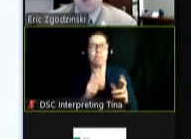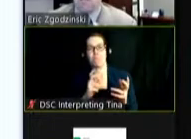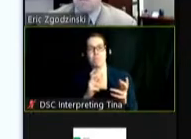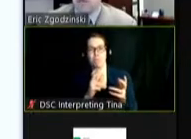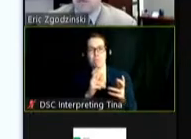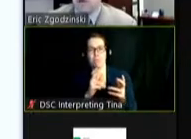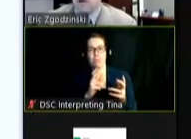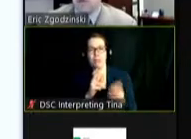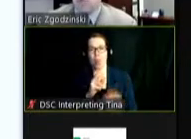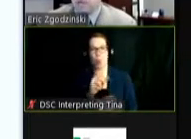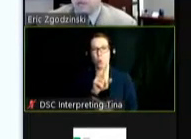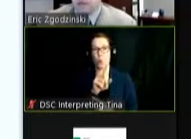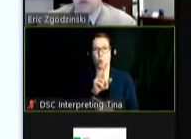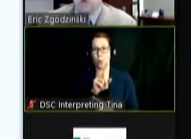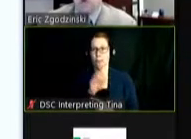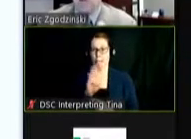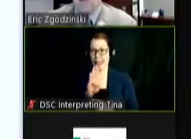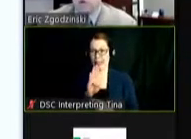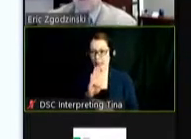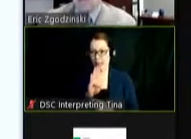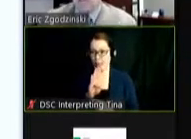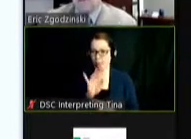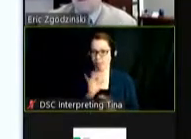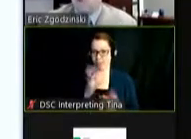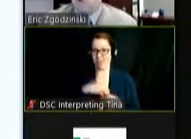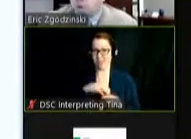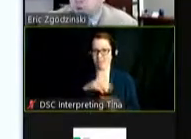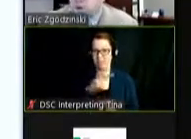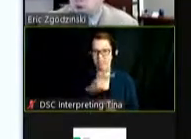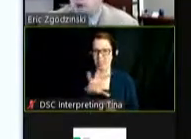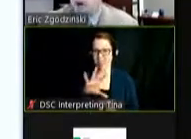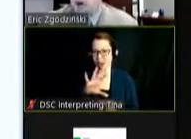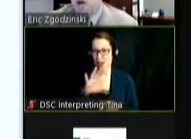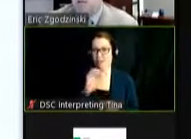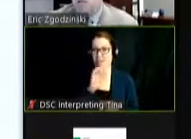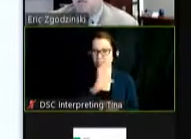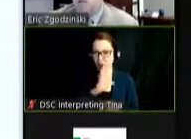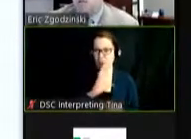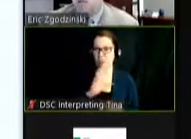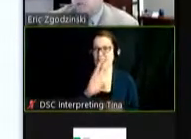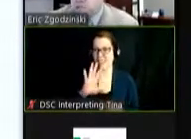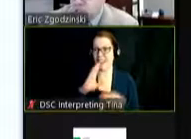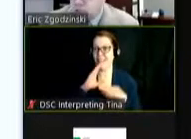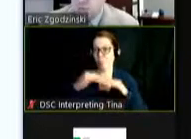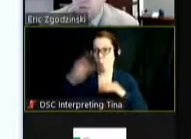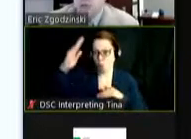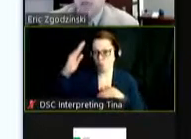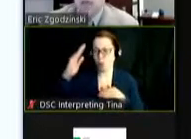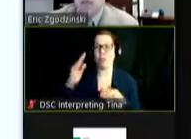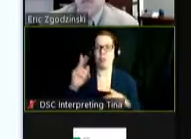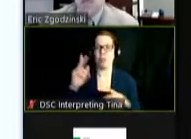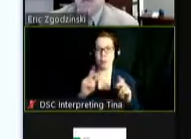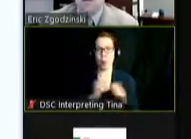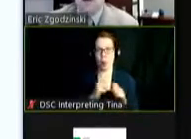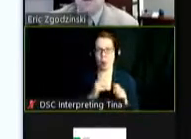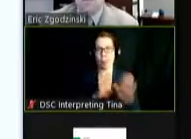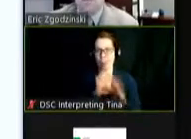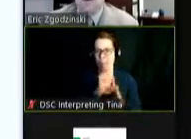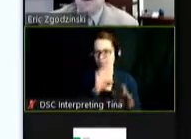that 1B moving, which includes 65 and older, those with some conditions.